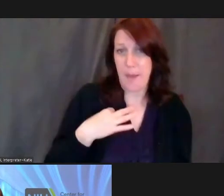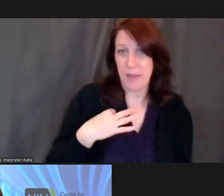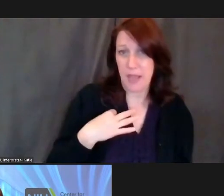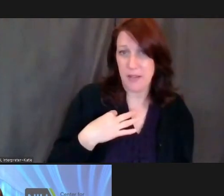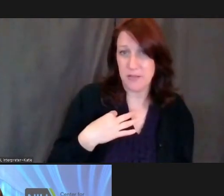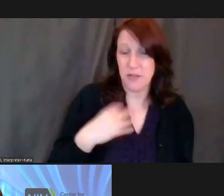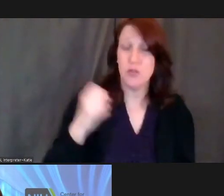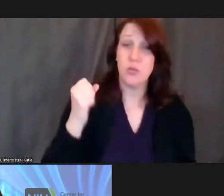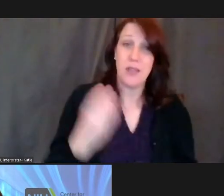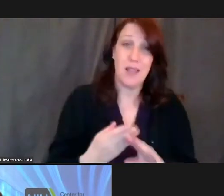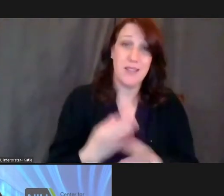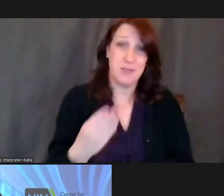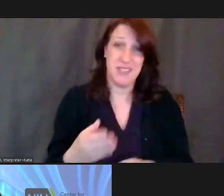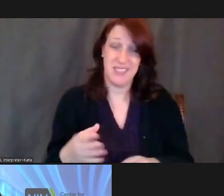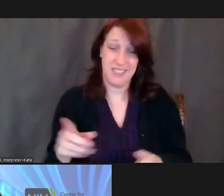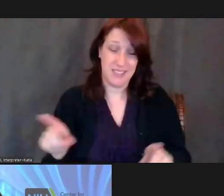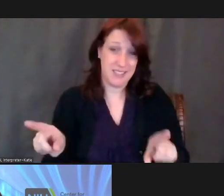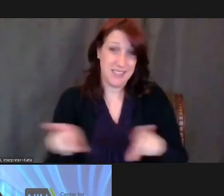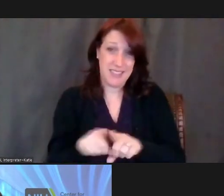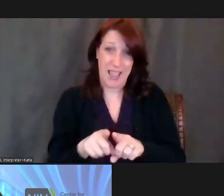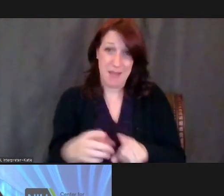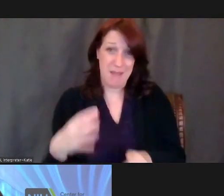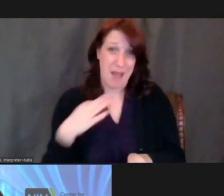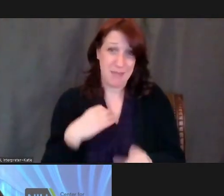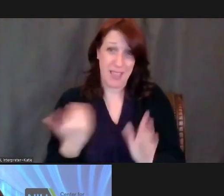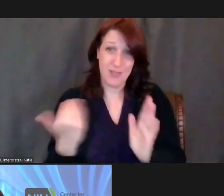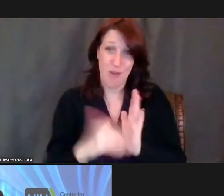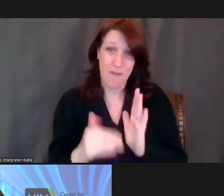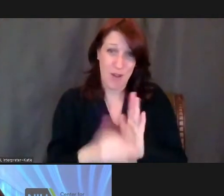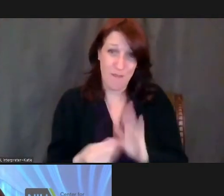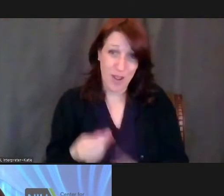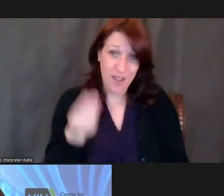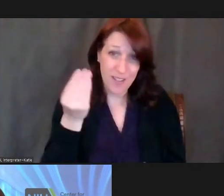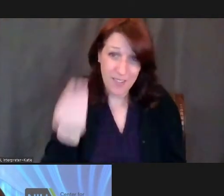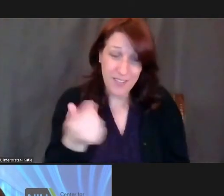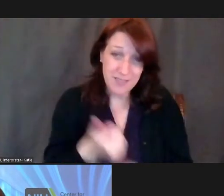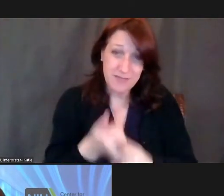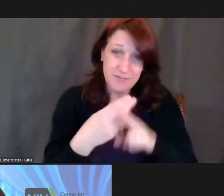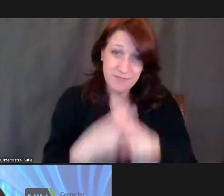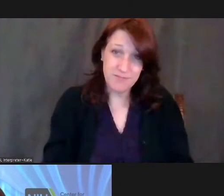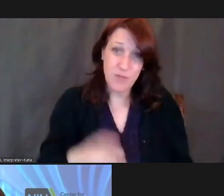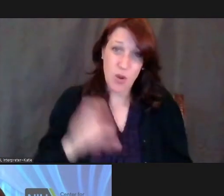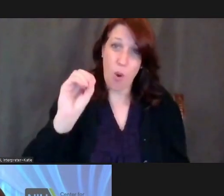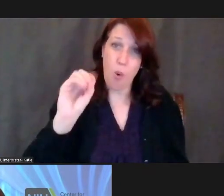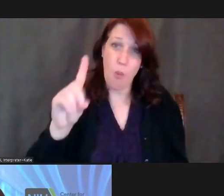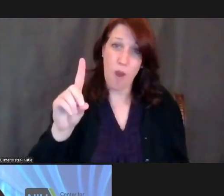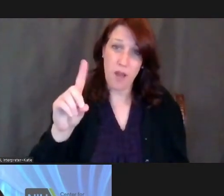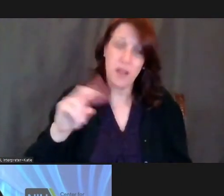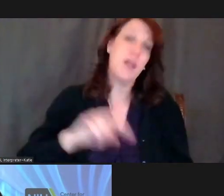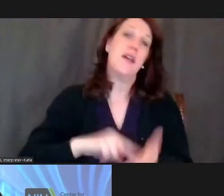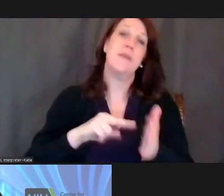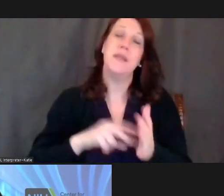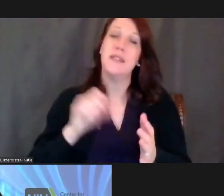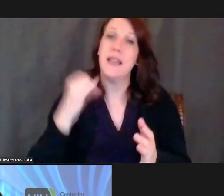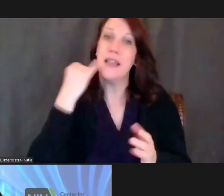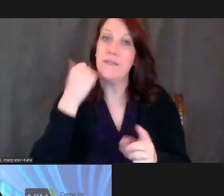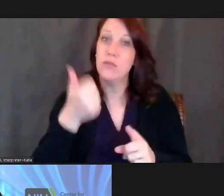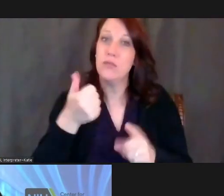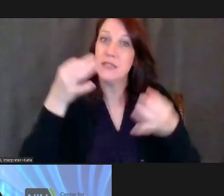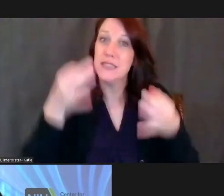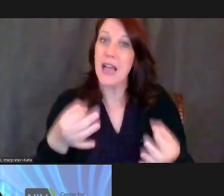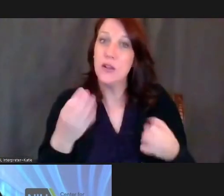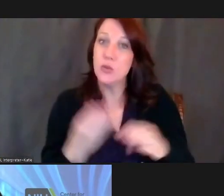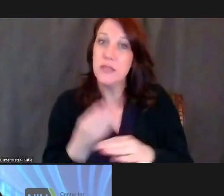submit really the same application over as an O1 application. You just have to make sure that if you decide to submit